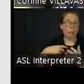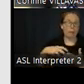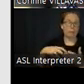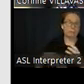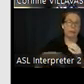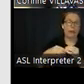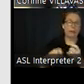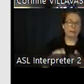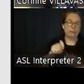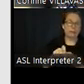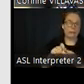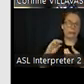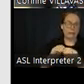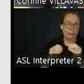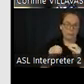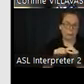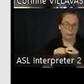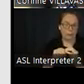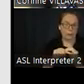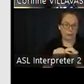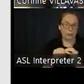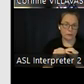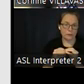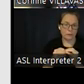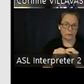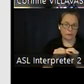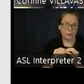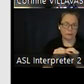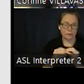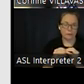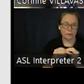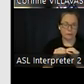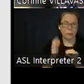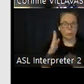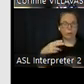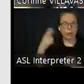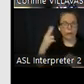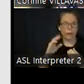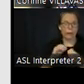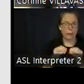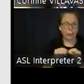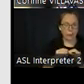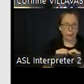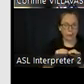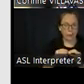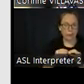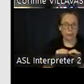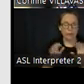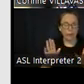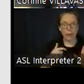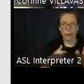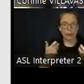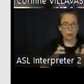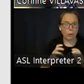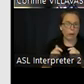imagine there will be a lot. And as we kind of mentioned in the previous section, we don't want to put undue stress on someone's